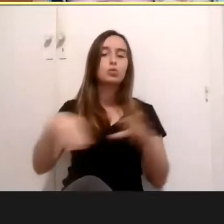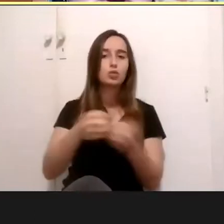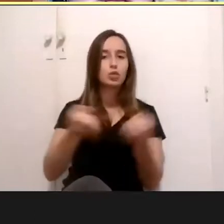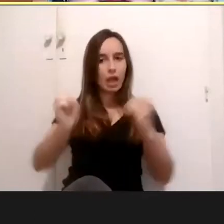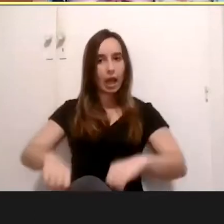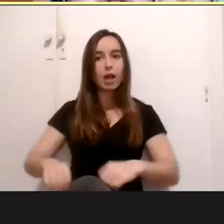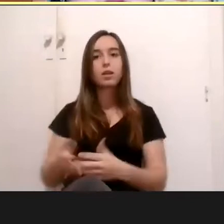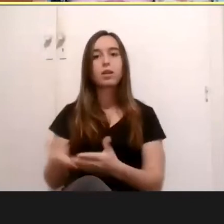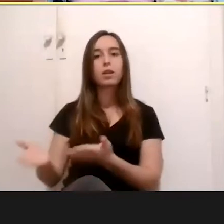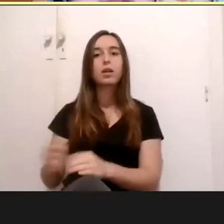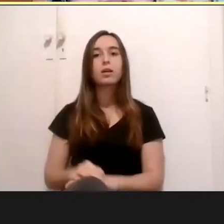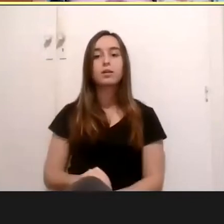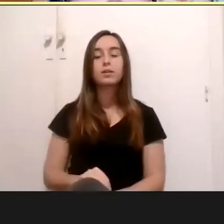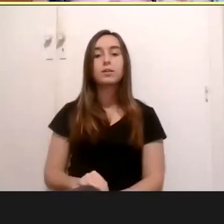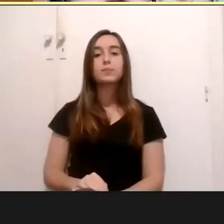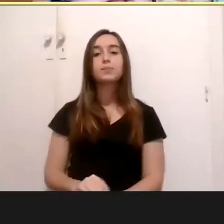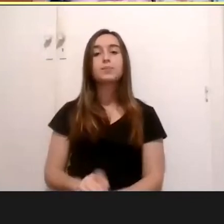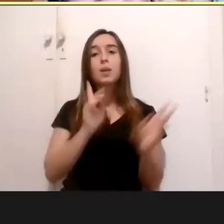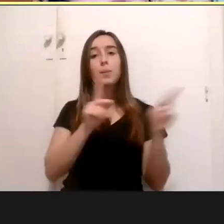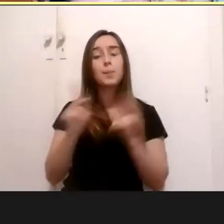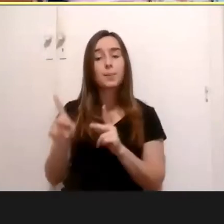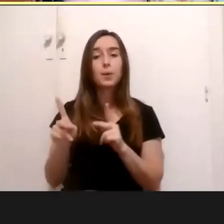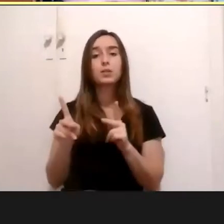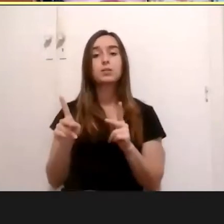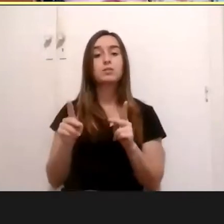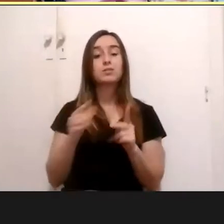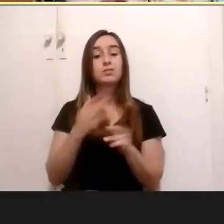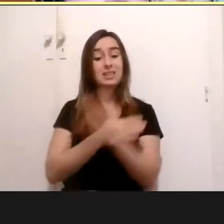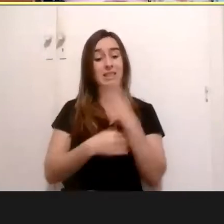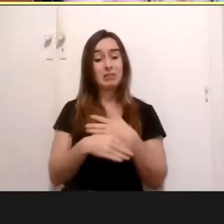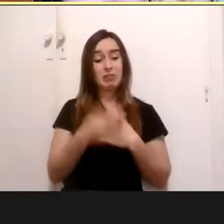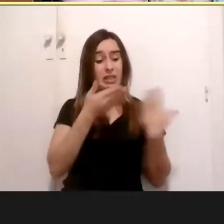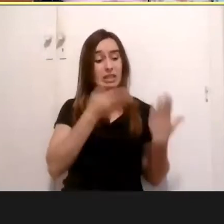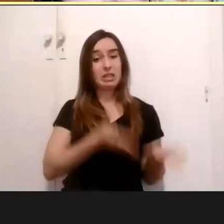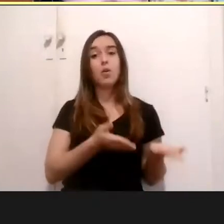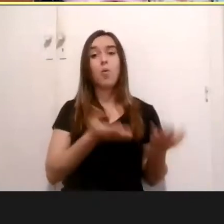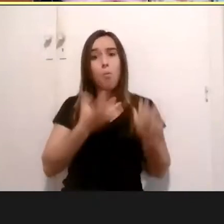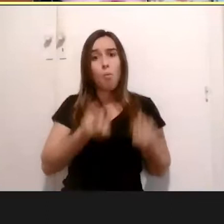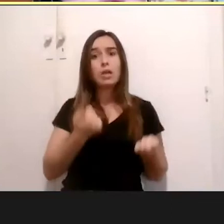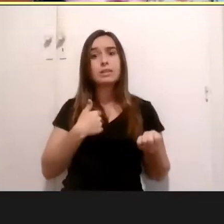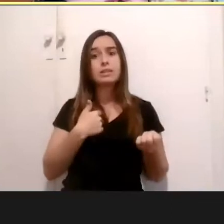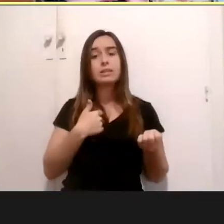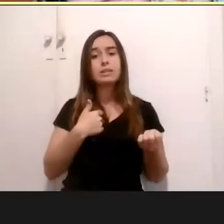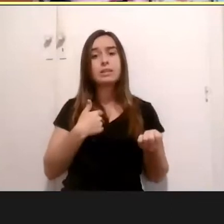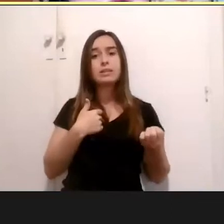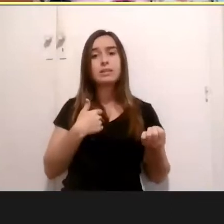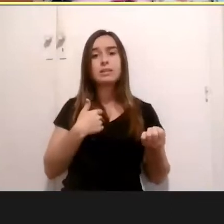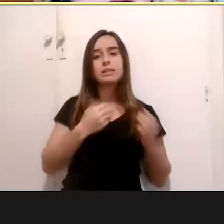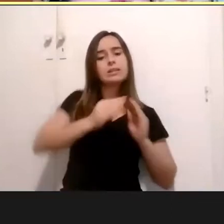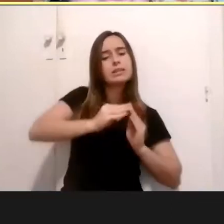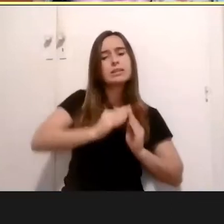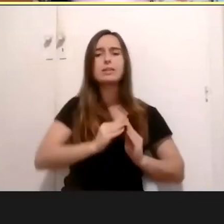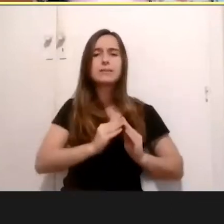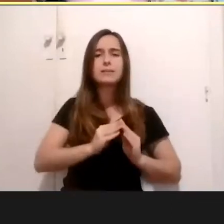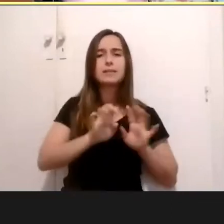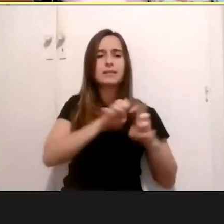with intellectual disabilities want to develop their digital skills, often they do not have the opportunity or